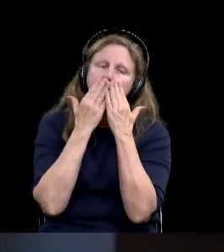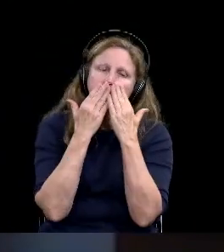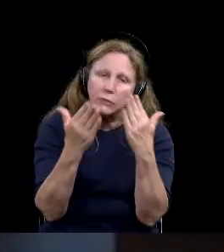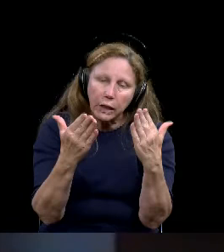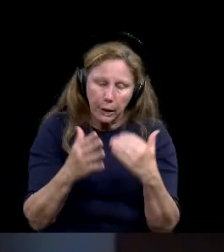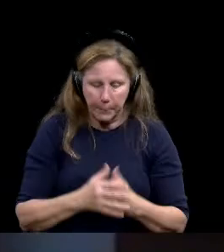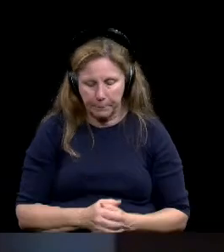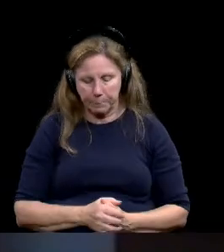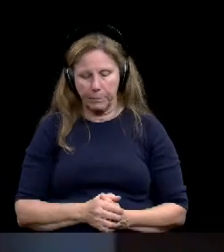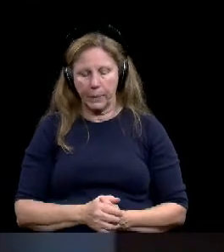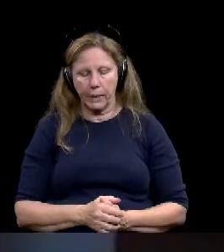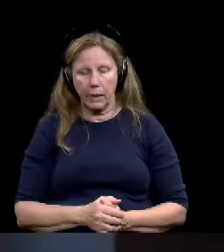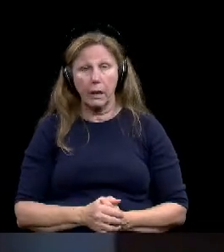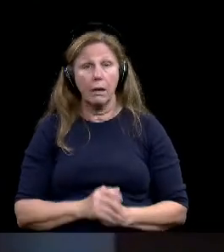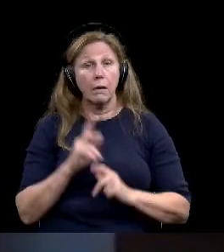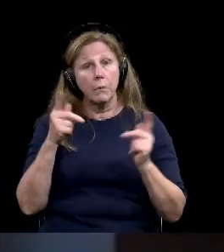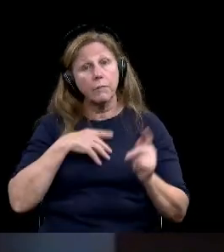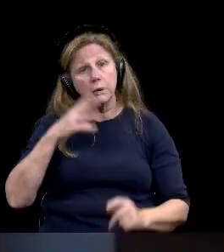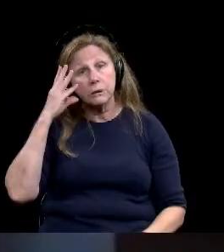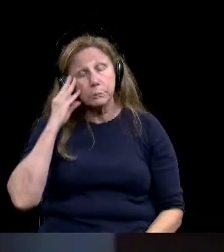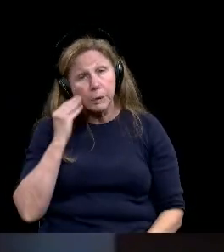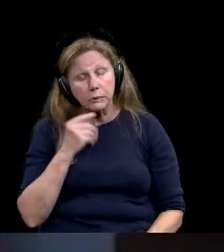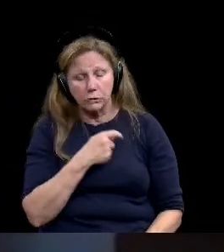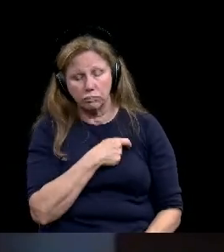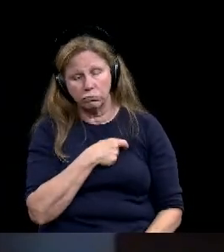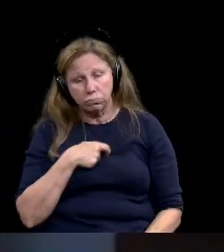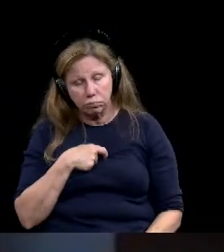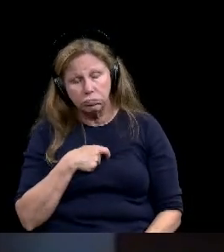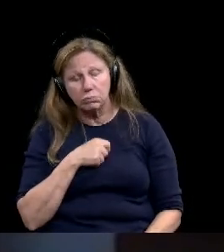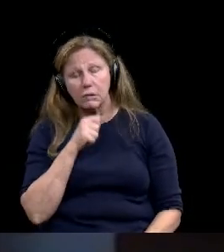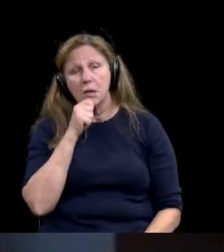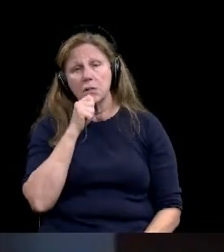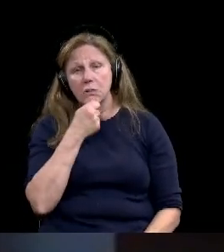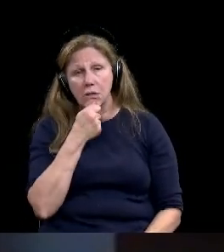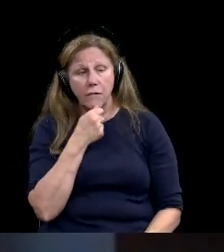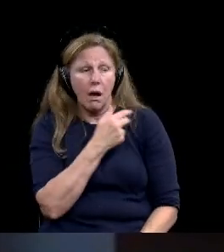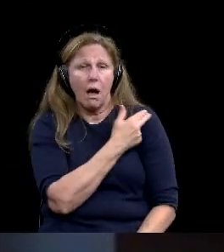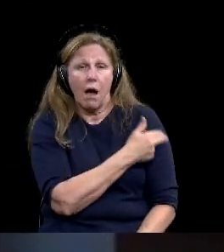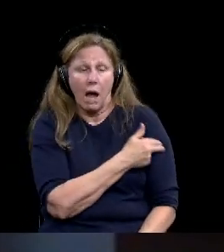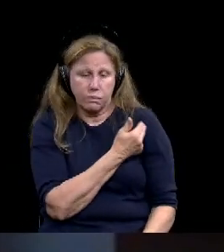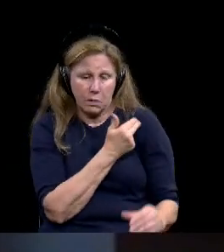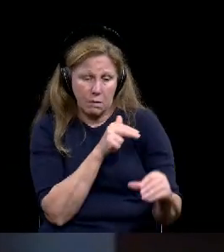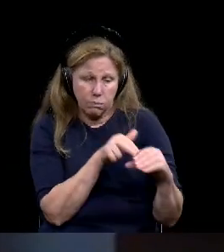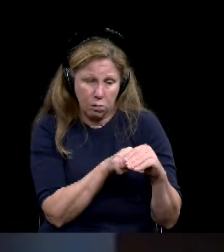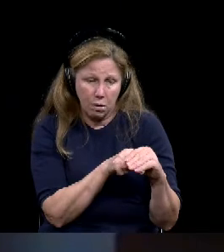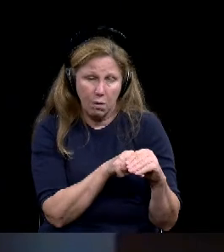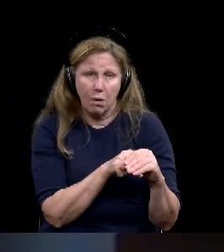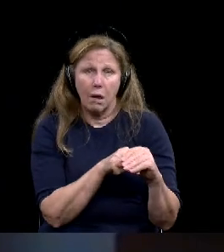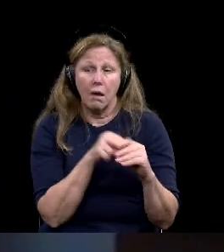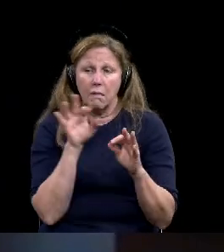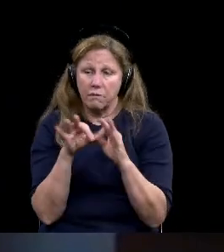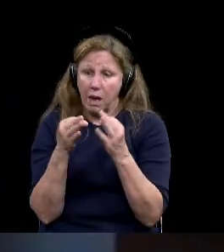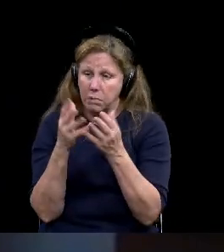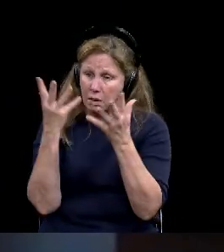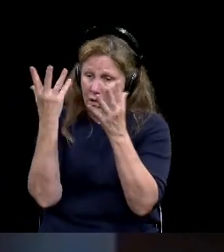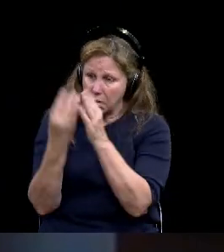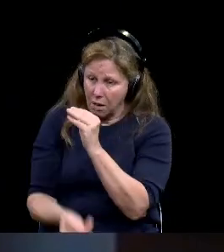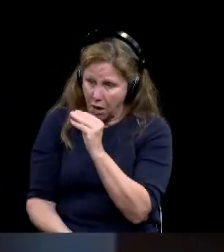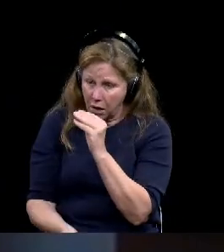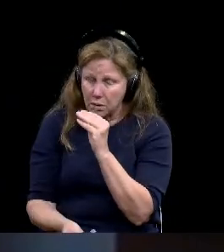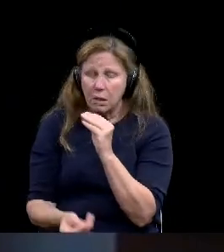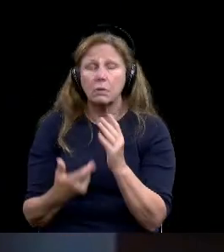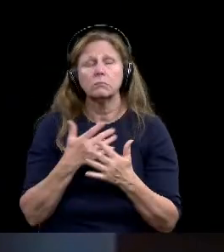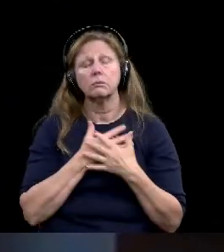ones, our hearts go to you, and my prayers are still for you. The Waco way is to show love